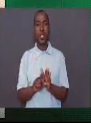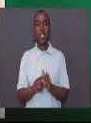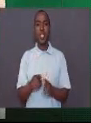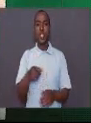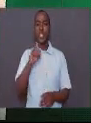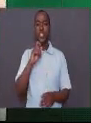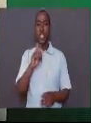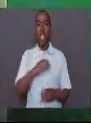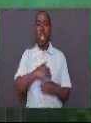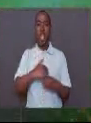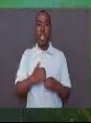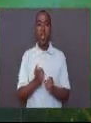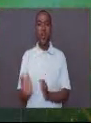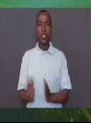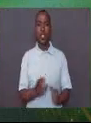te'ela.